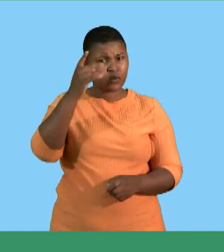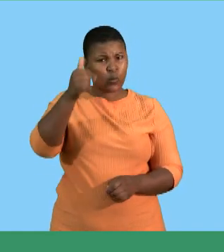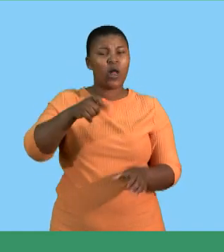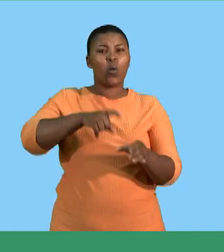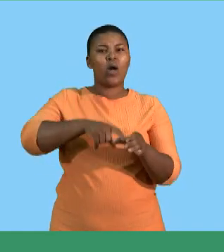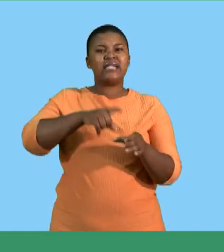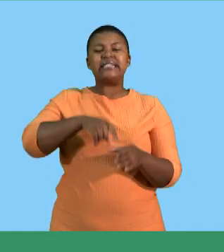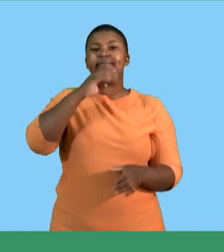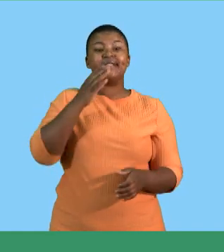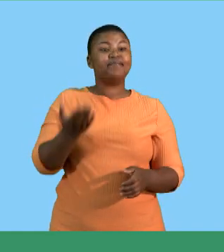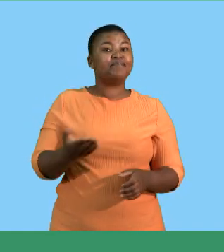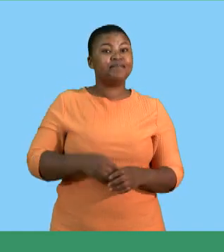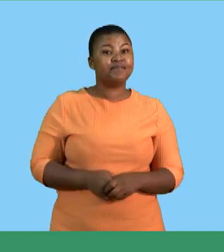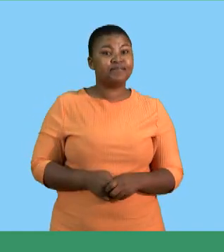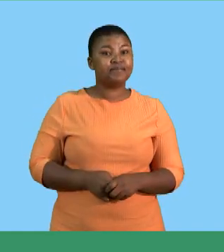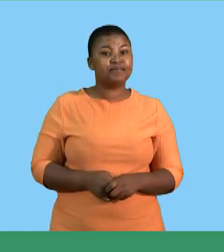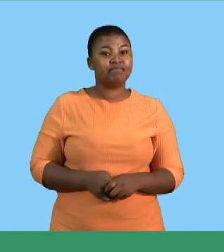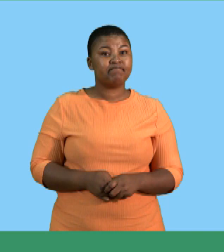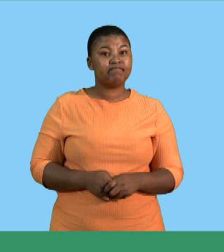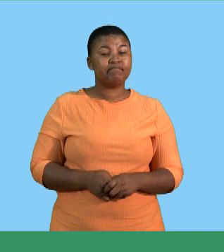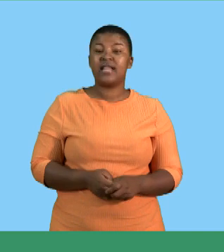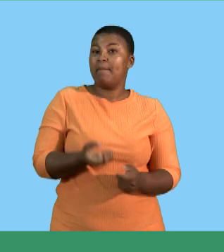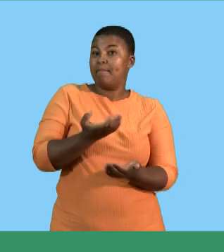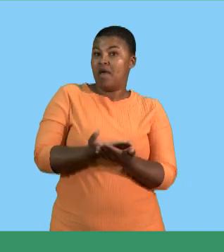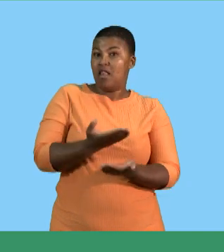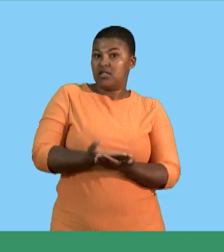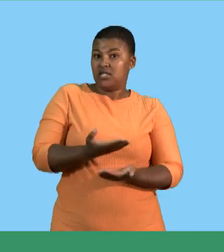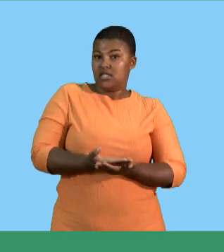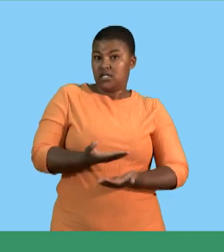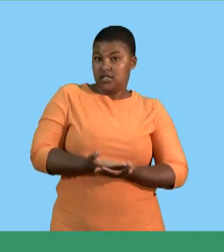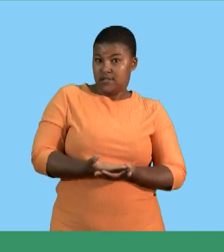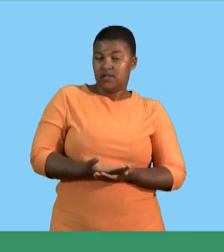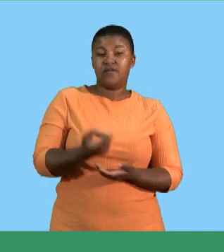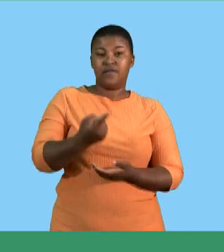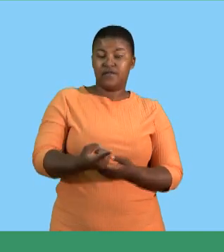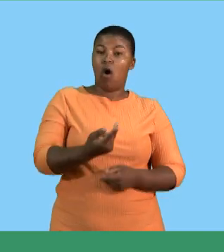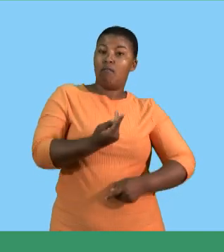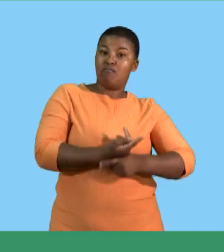that quality refers to the ability of a product.